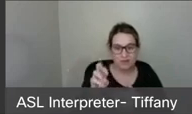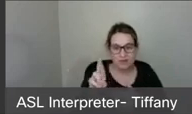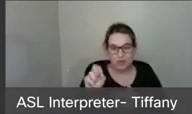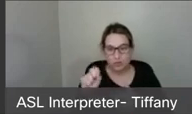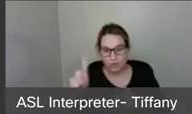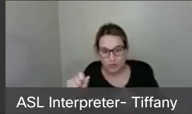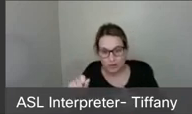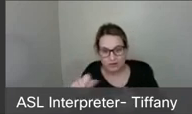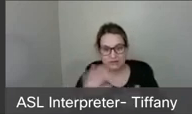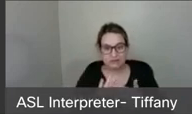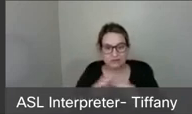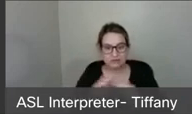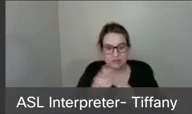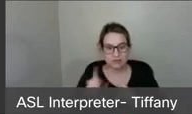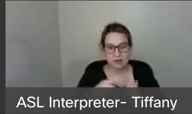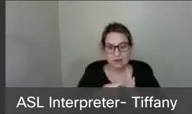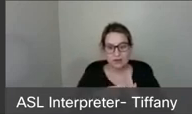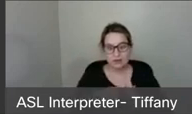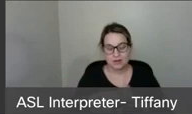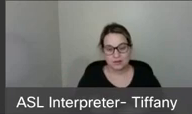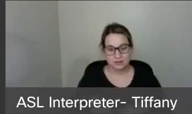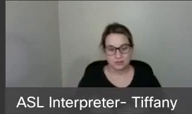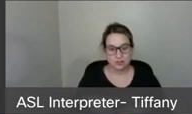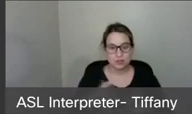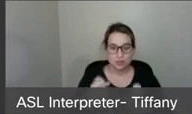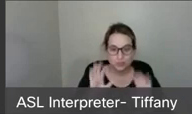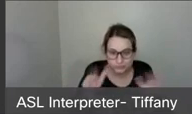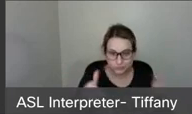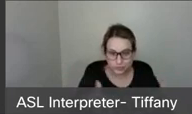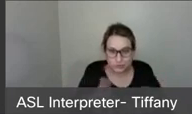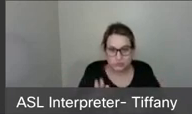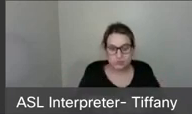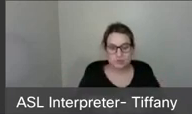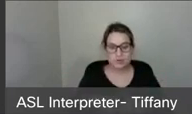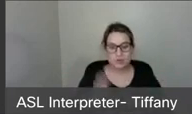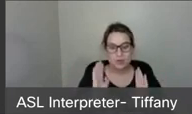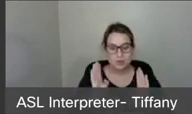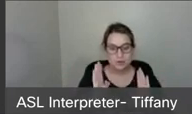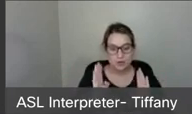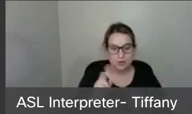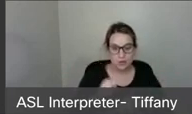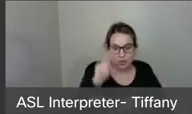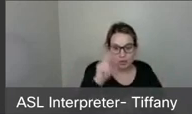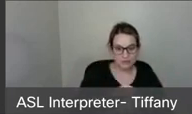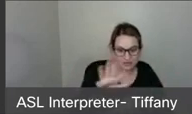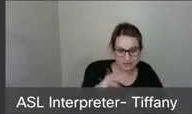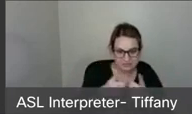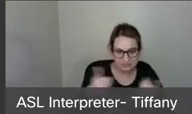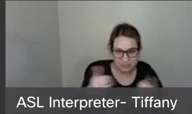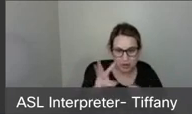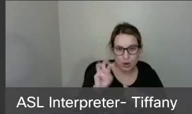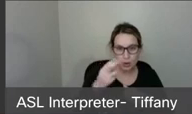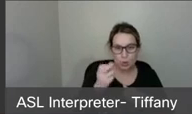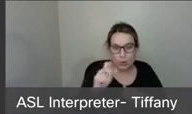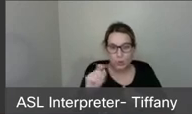and the school district that I represent. And then also wanted to draw your attention to north of the mountain, you kind of split Whitman and Sun